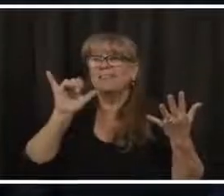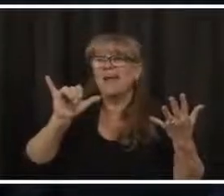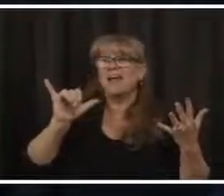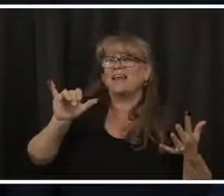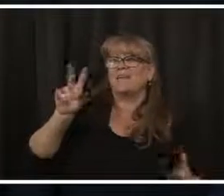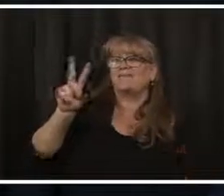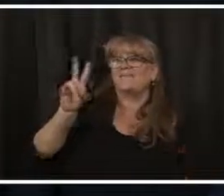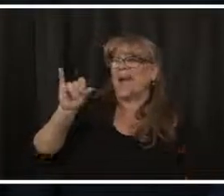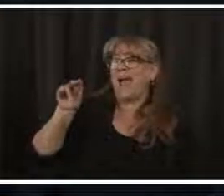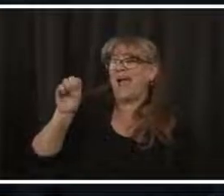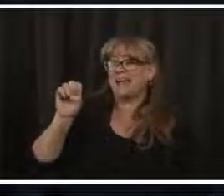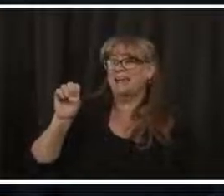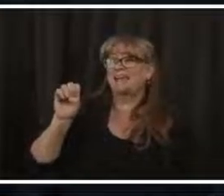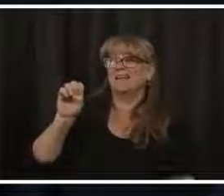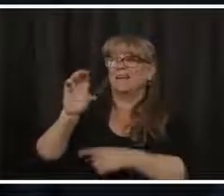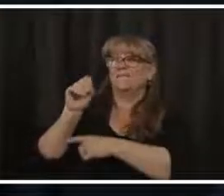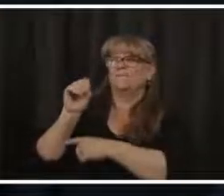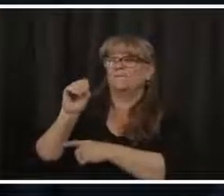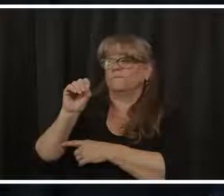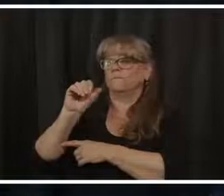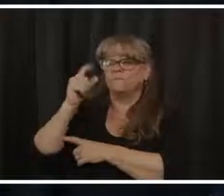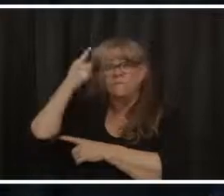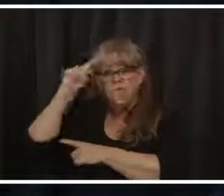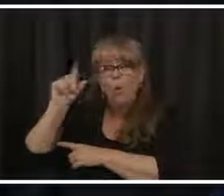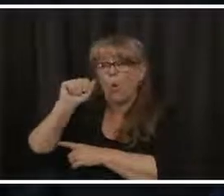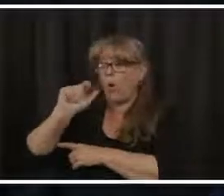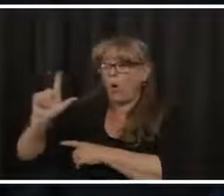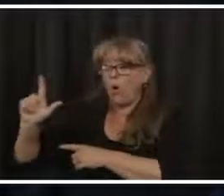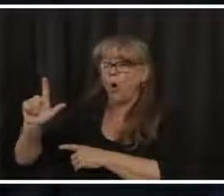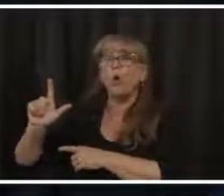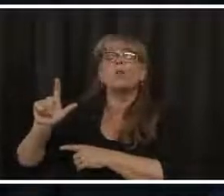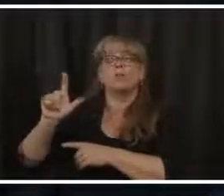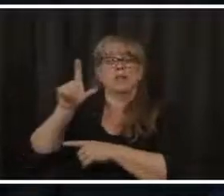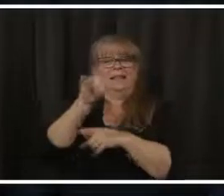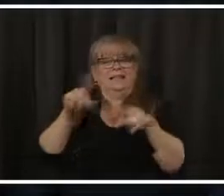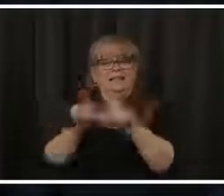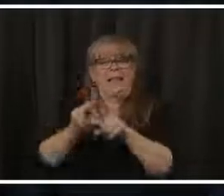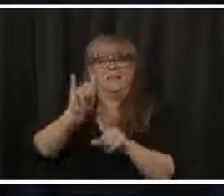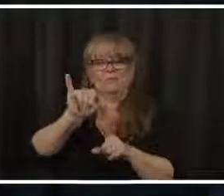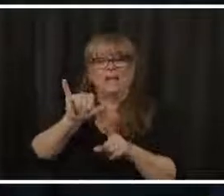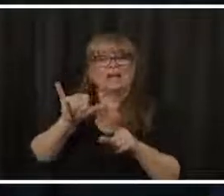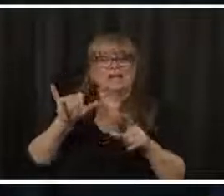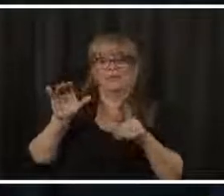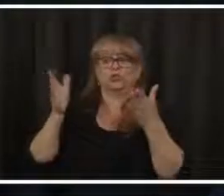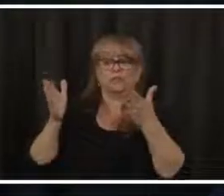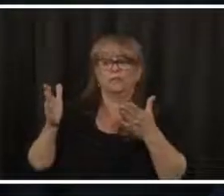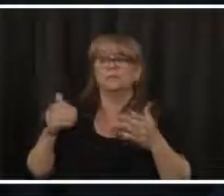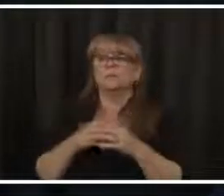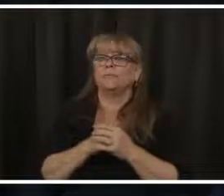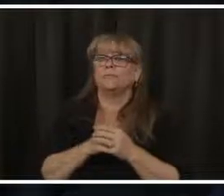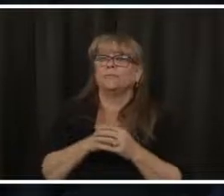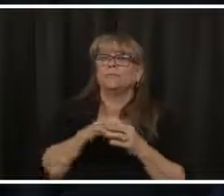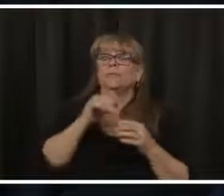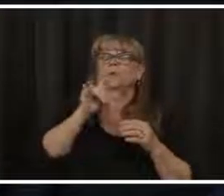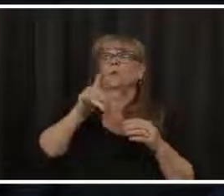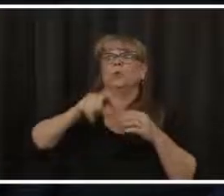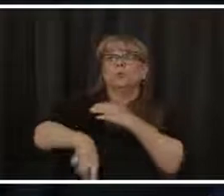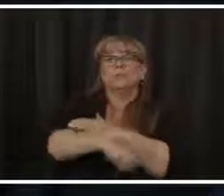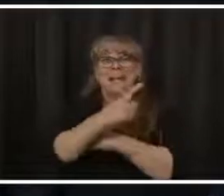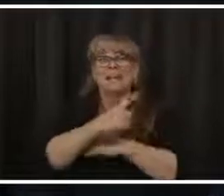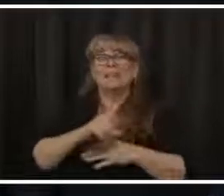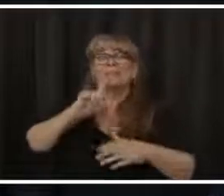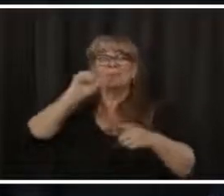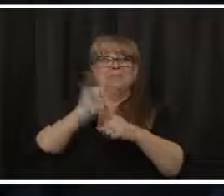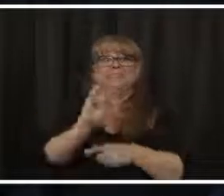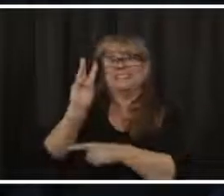offered same-day walk-in vaccination service. Today, without reservations, today I'm announcing that all 6 of our